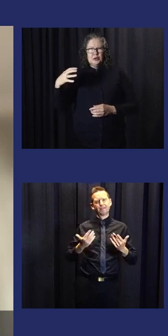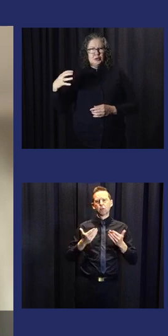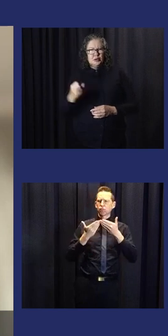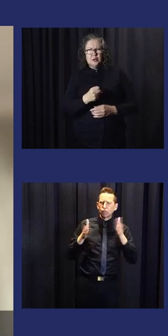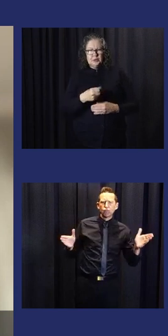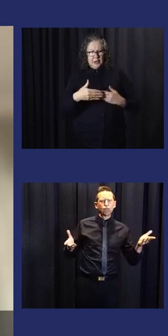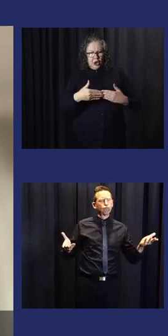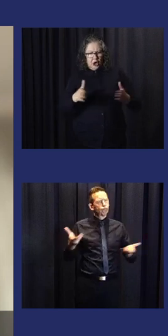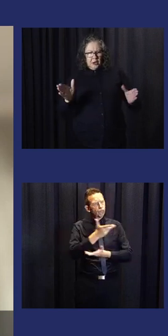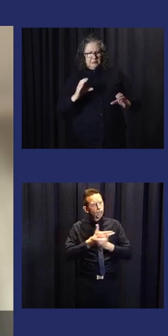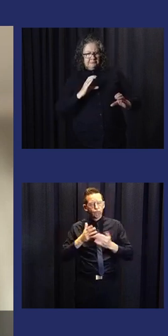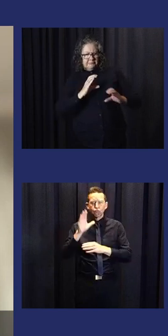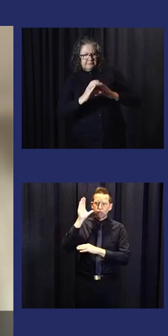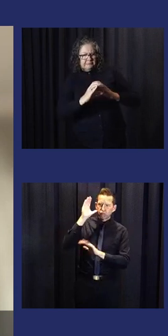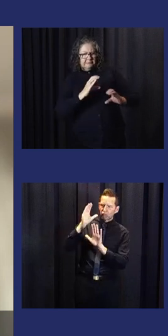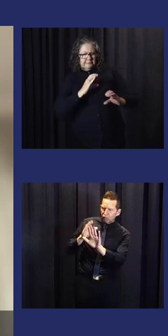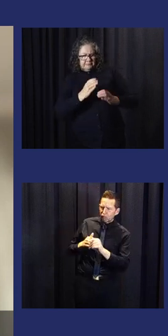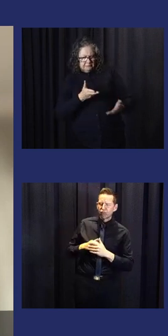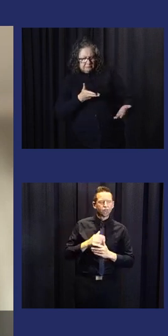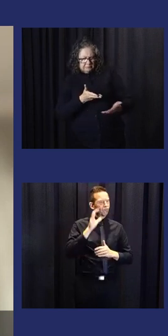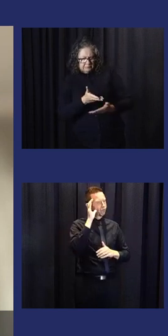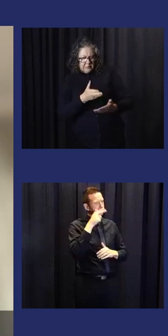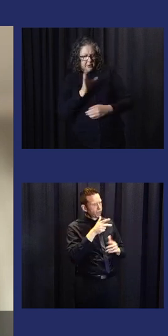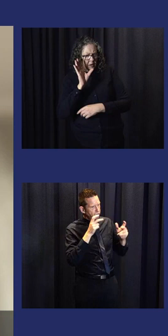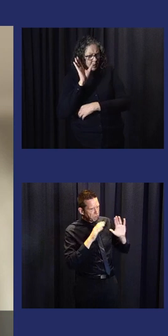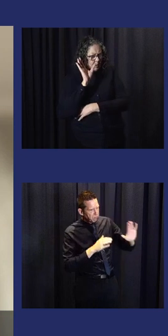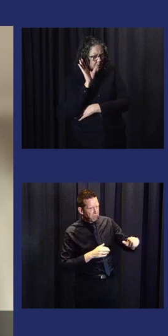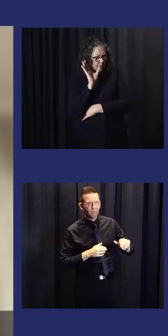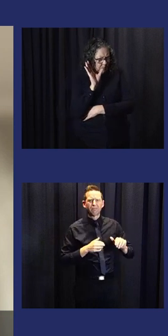communicating and being able to listen to